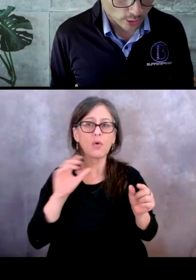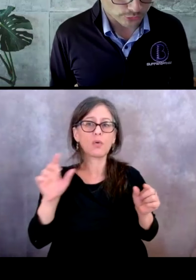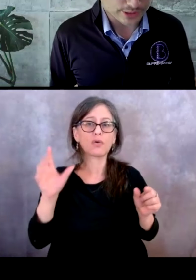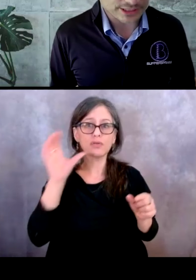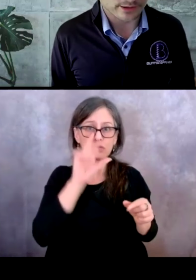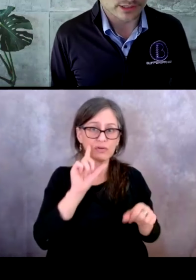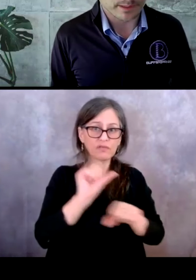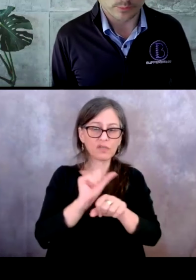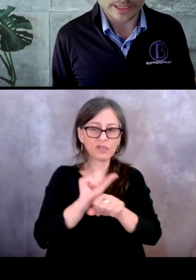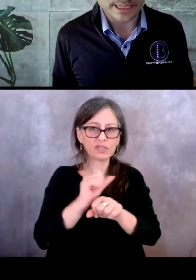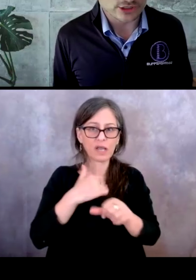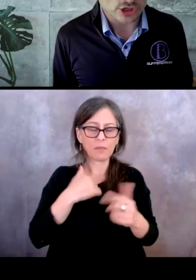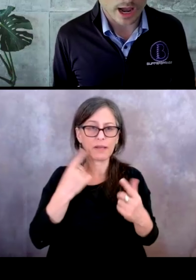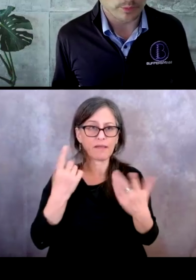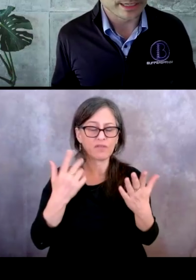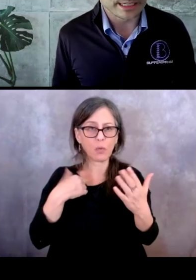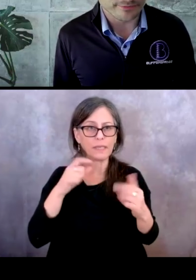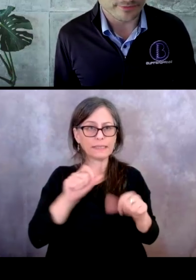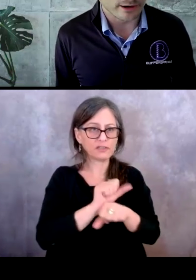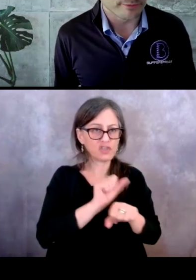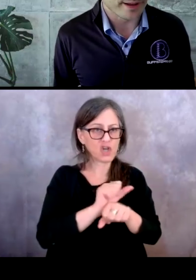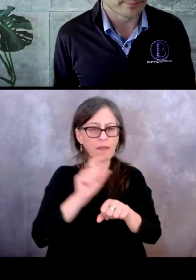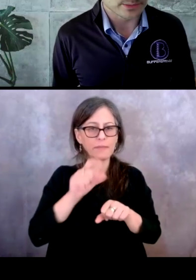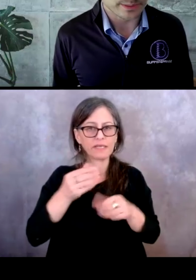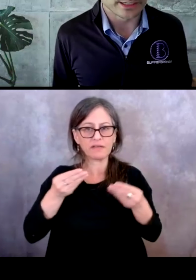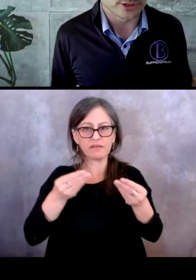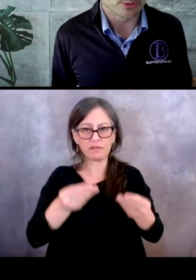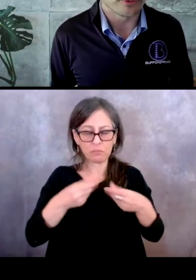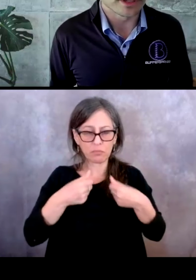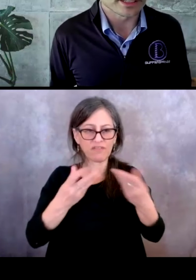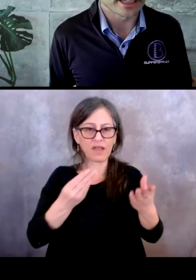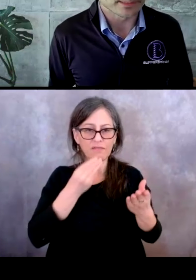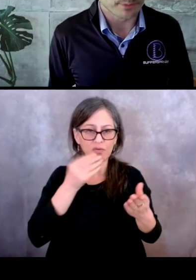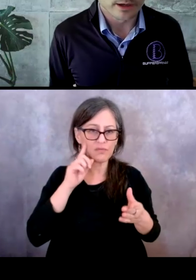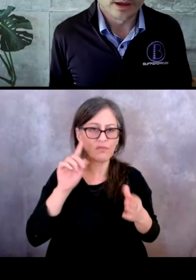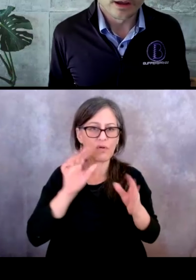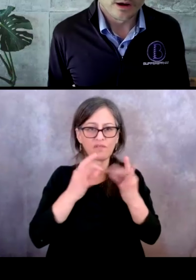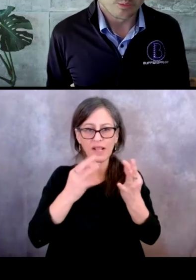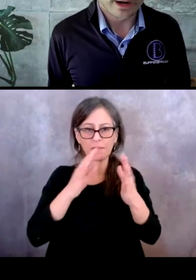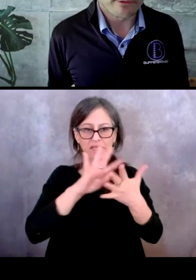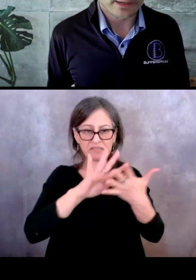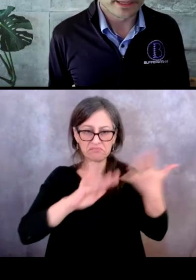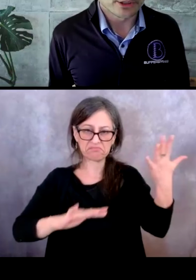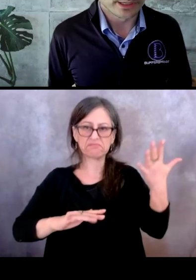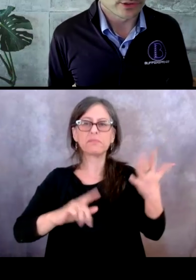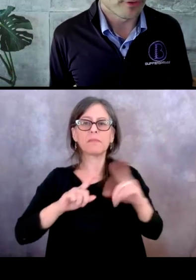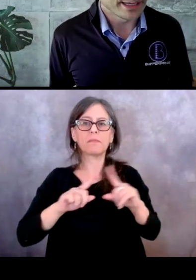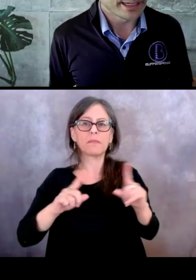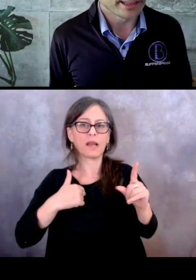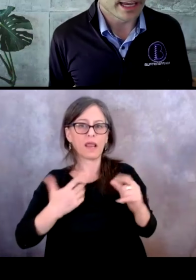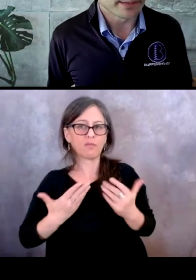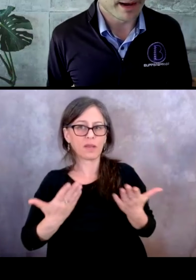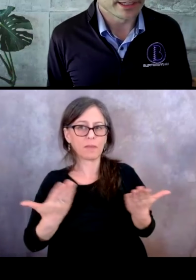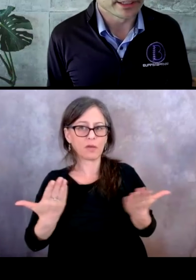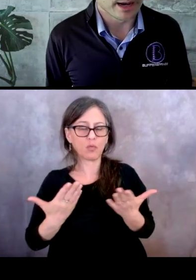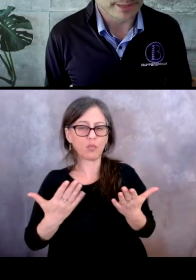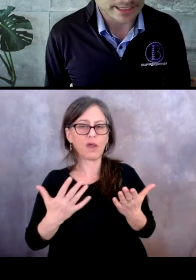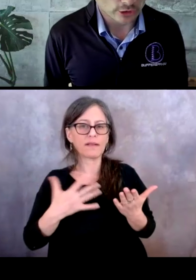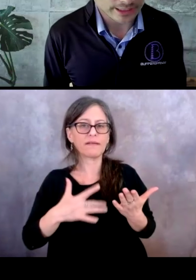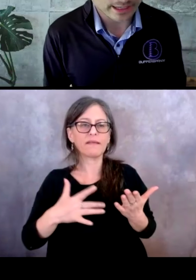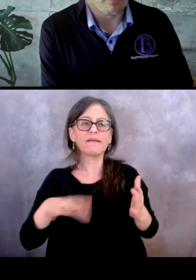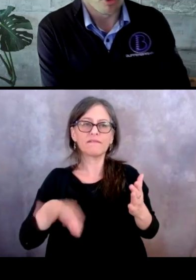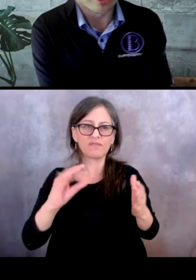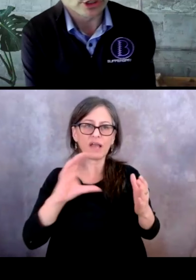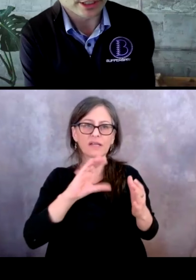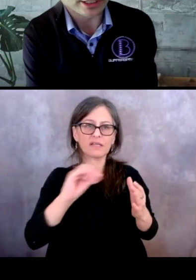seekers, we go through this tailspin. We need a job, we need to feed our families, we need to do all these things. But what I recommend doing is finding a like-minded company